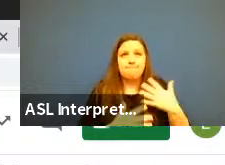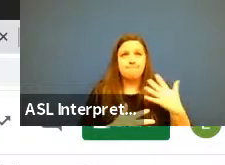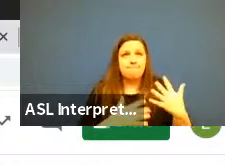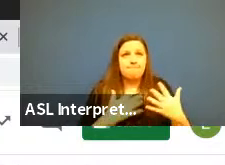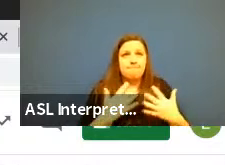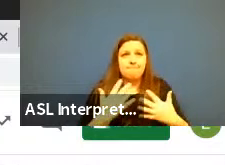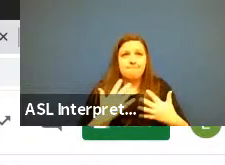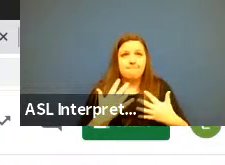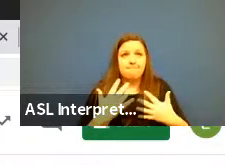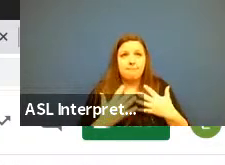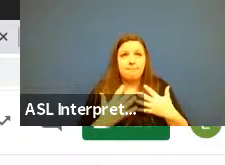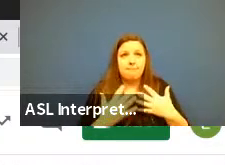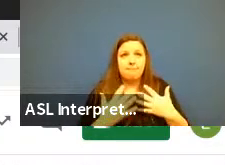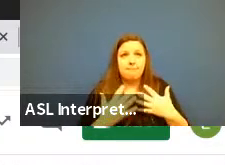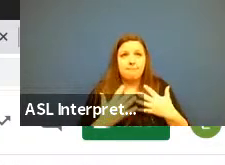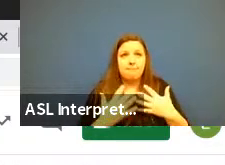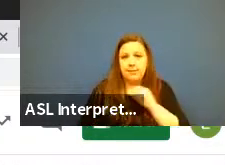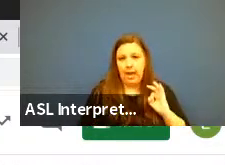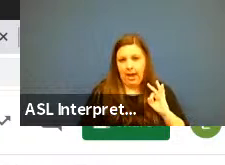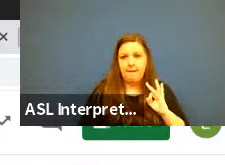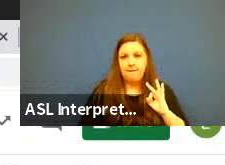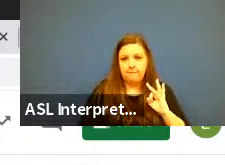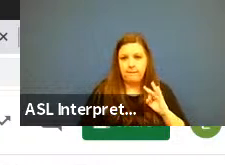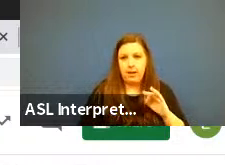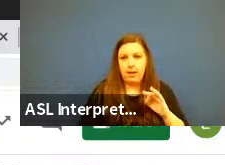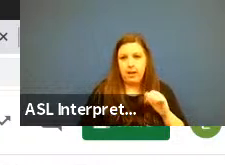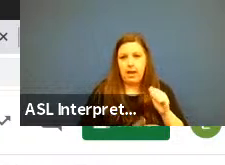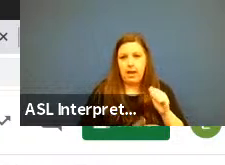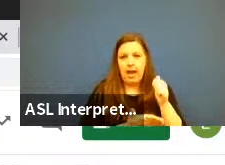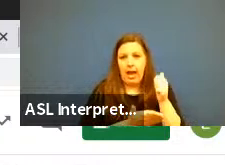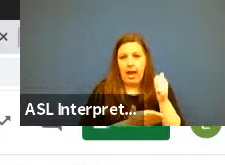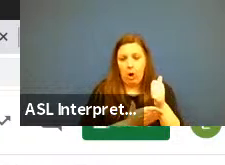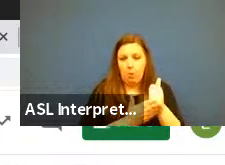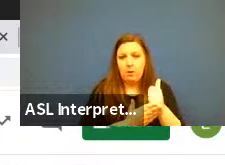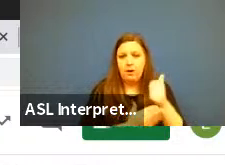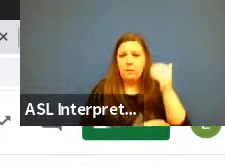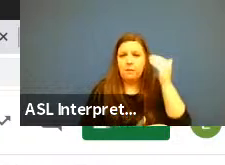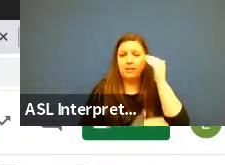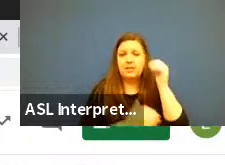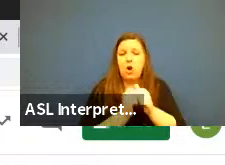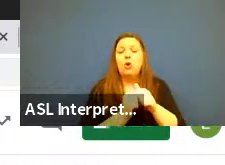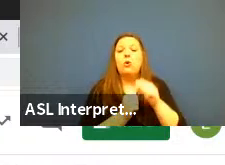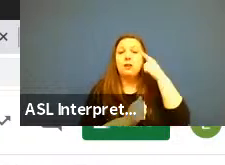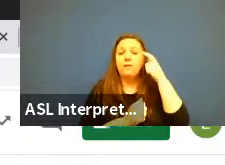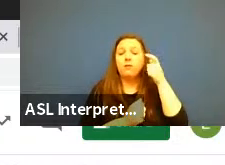staff help, because I know with the Government Relations Committee,